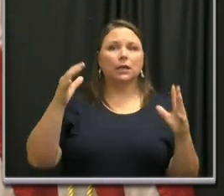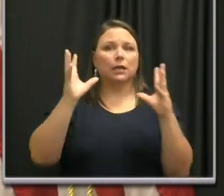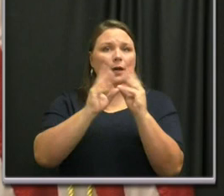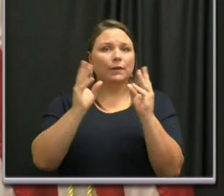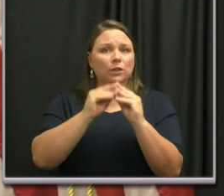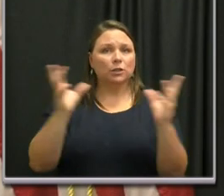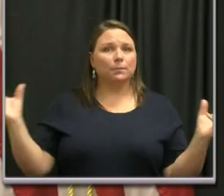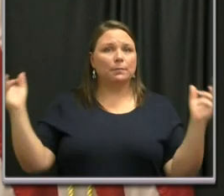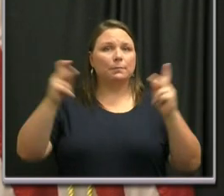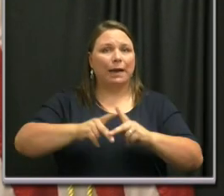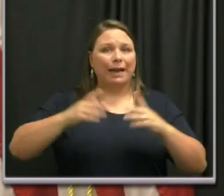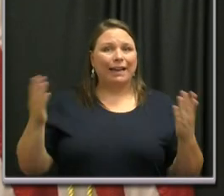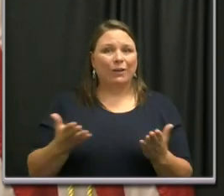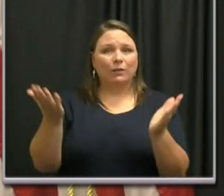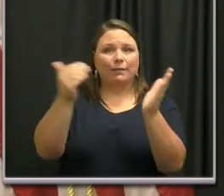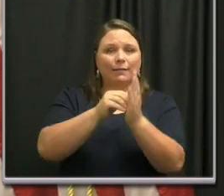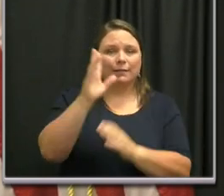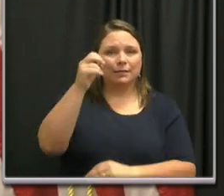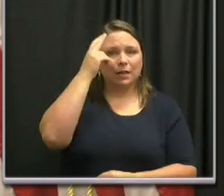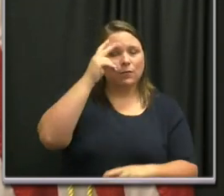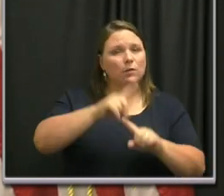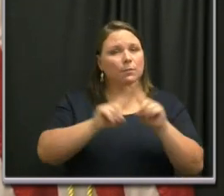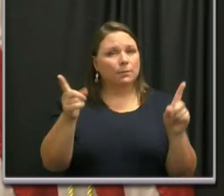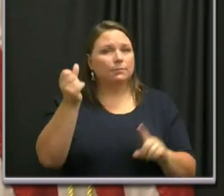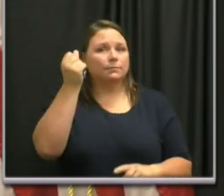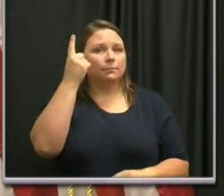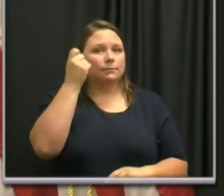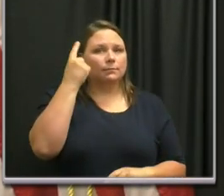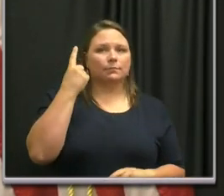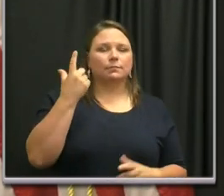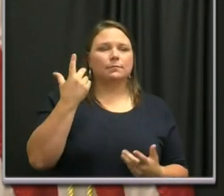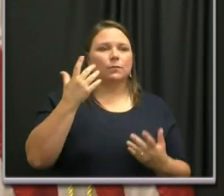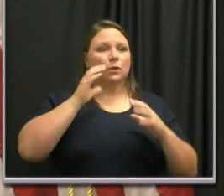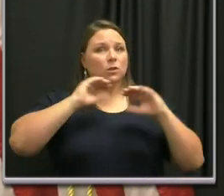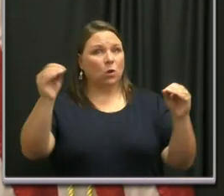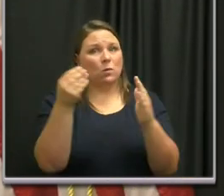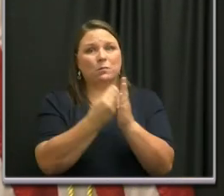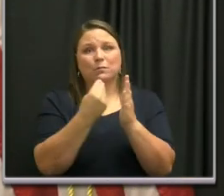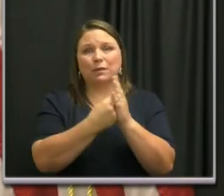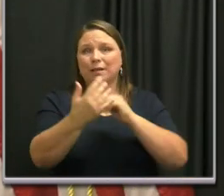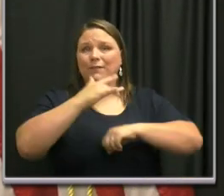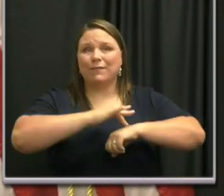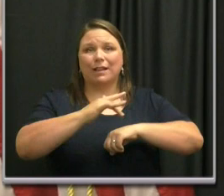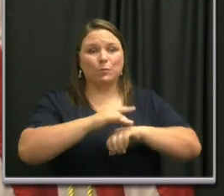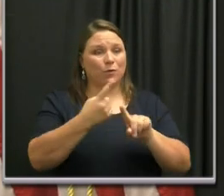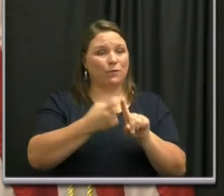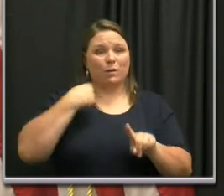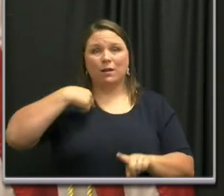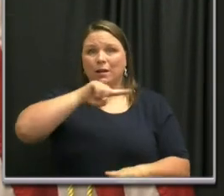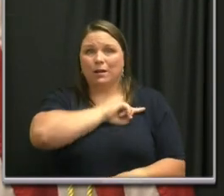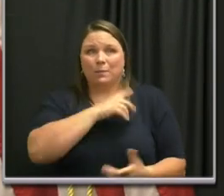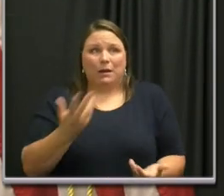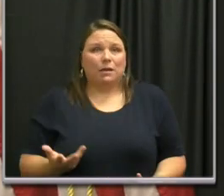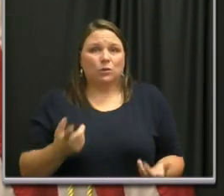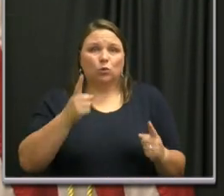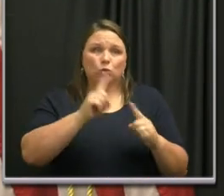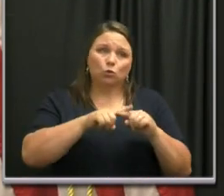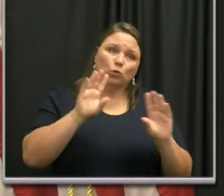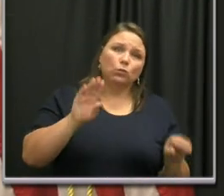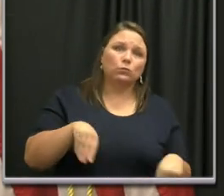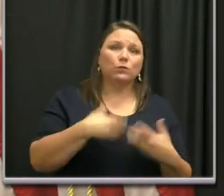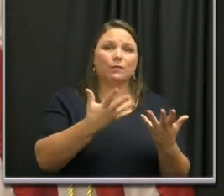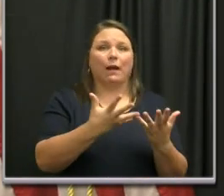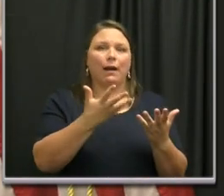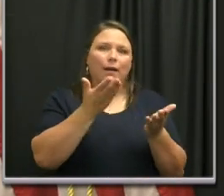in Nashville. But there's certainly no money available from us for hosting this